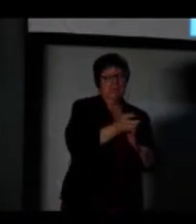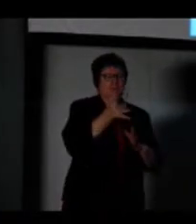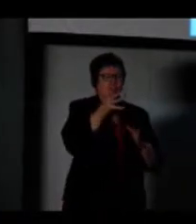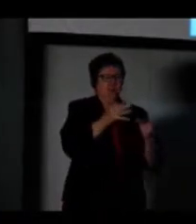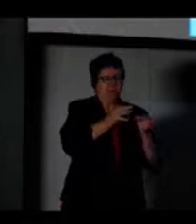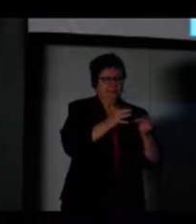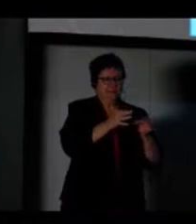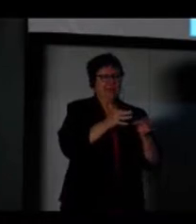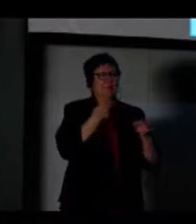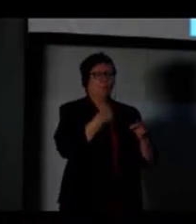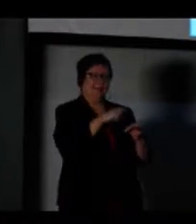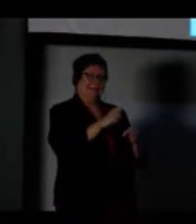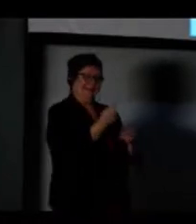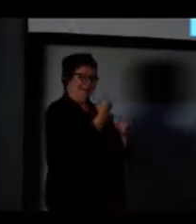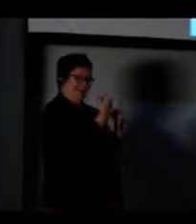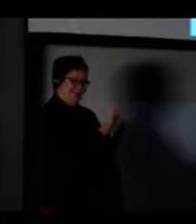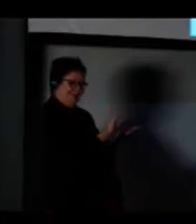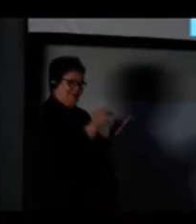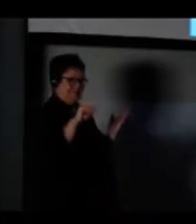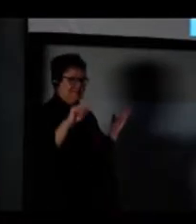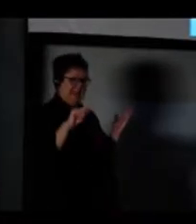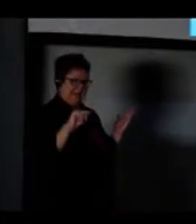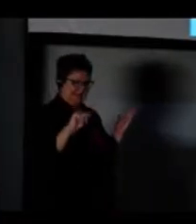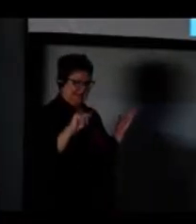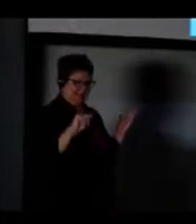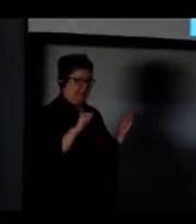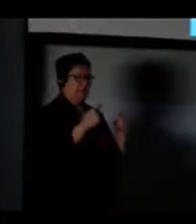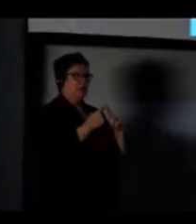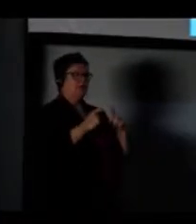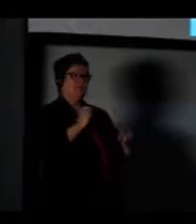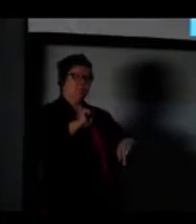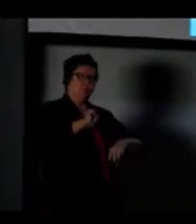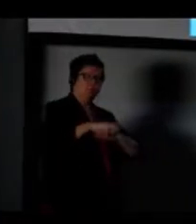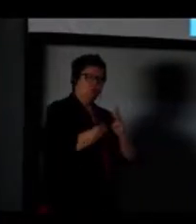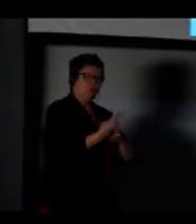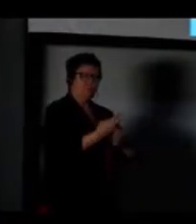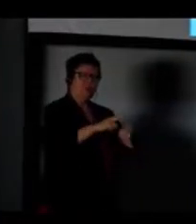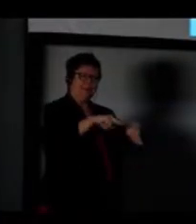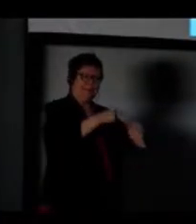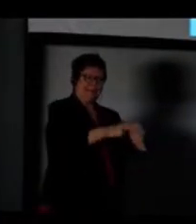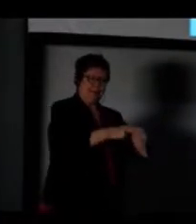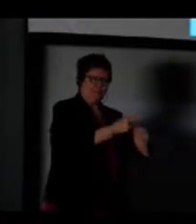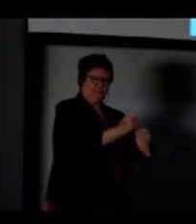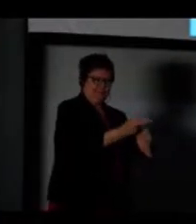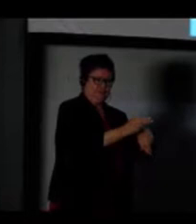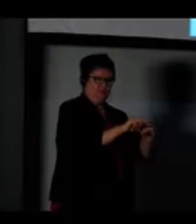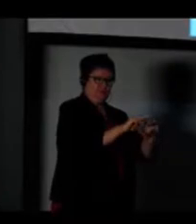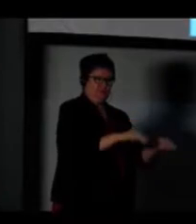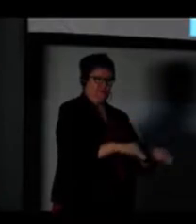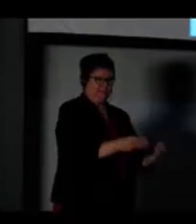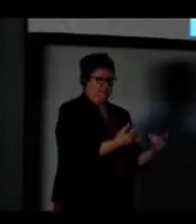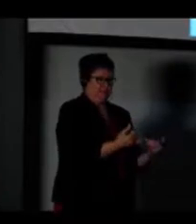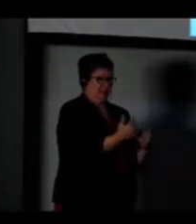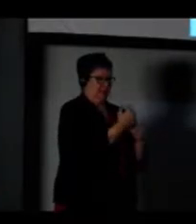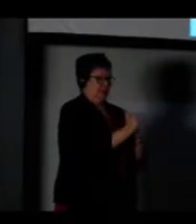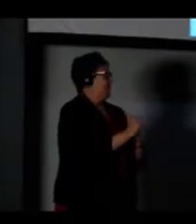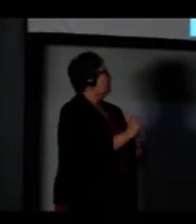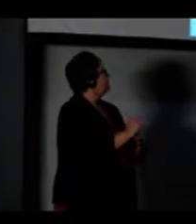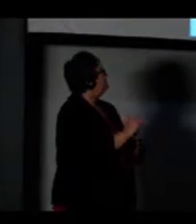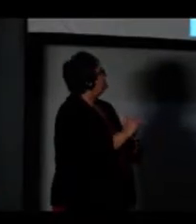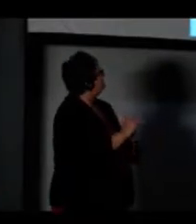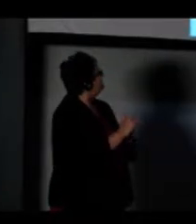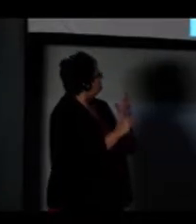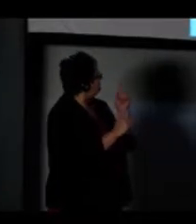data. This is data from global natural history museums, just natural history museums at the moment. We estimate there's